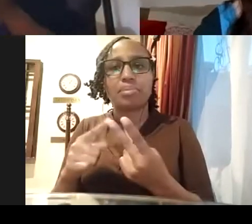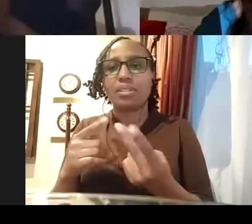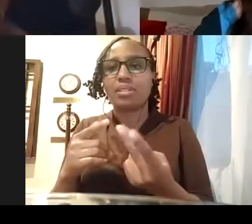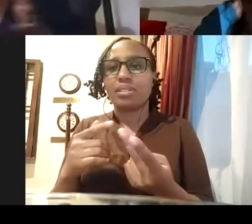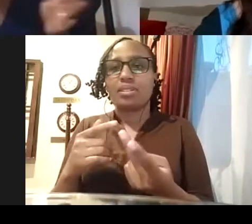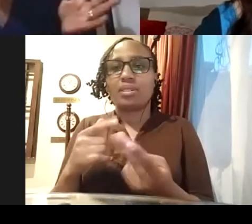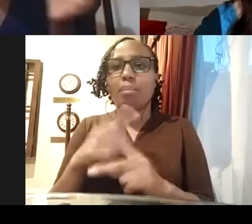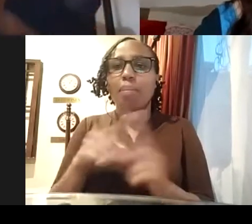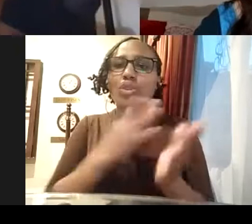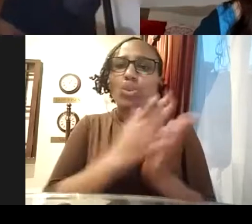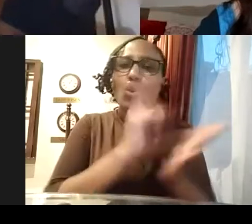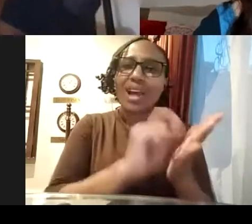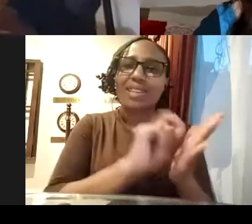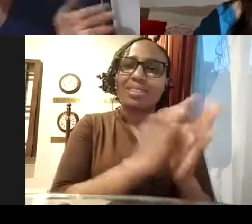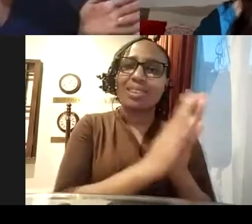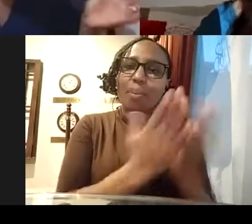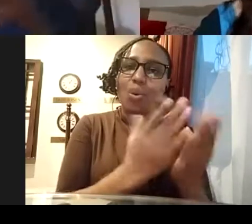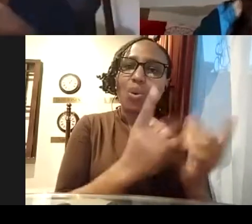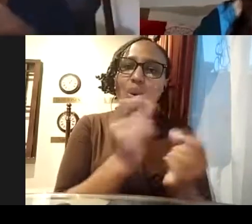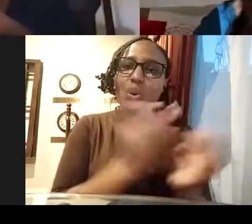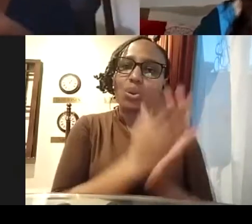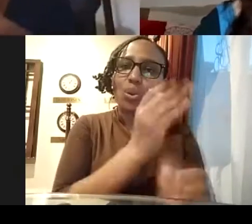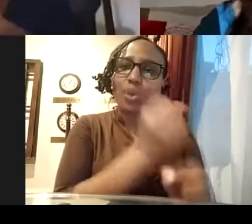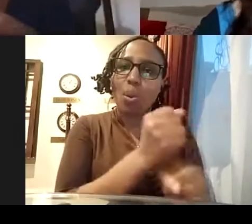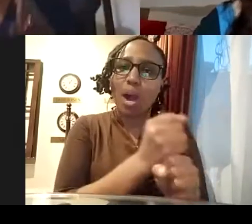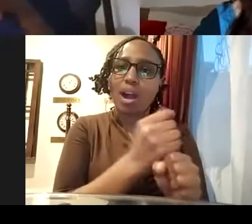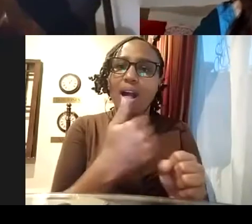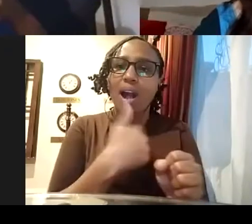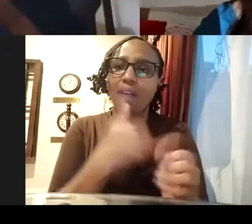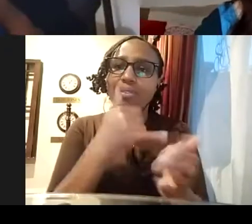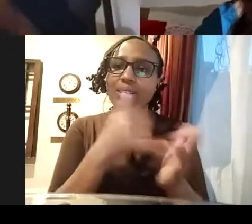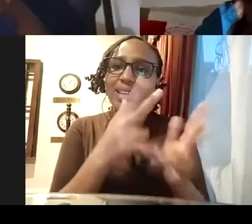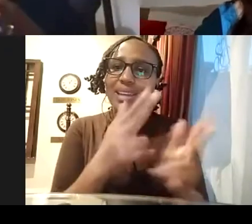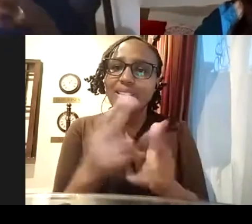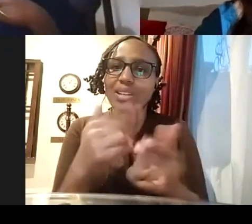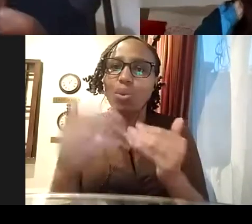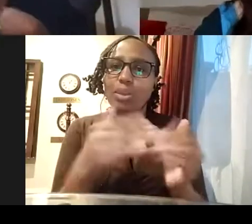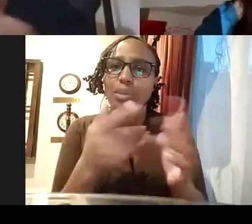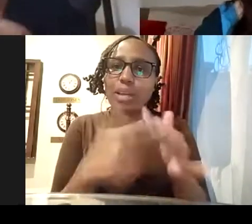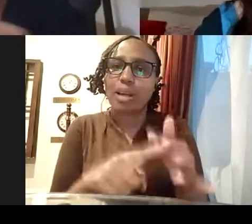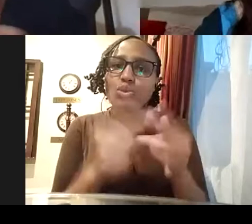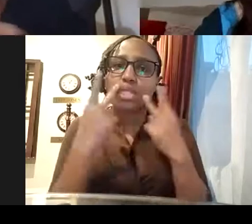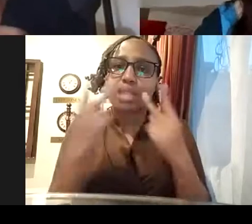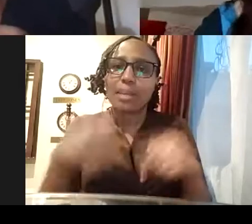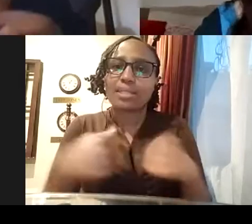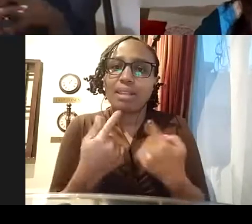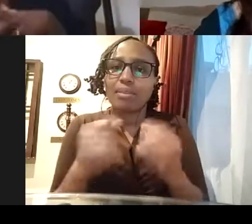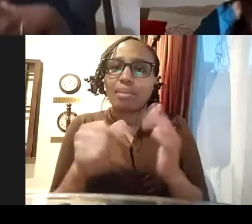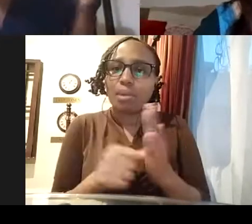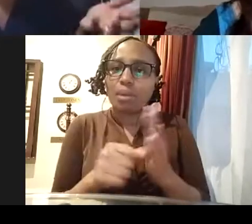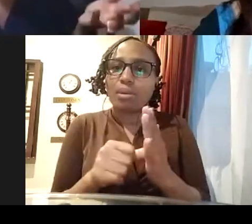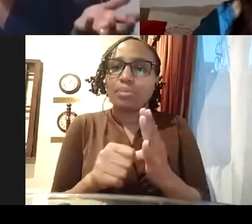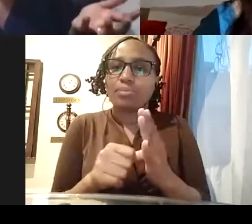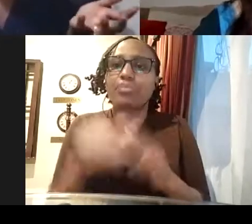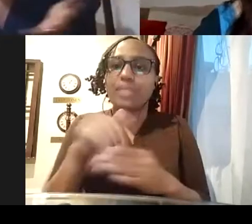writing this book and going through the work and having editors point these things out that I began to see myself and see the problem that I was as well in this